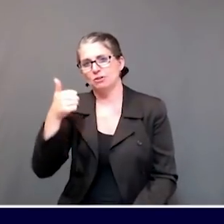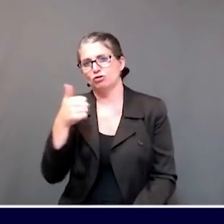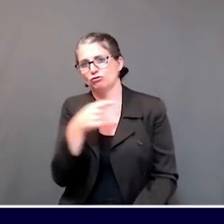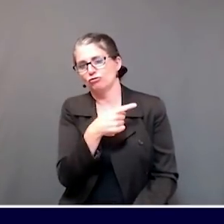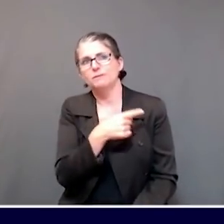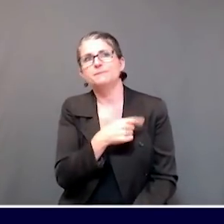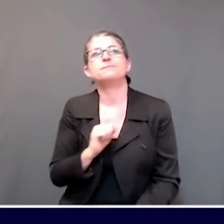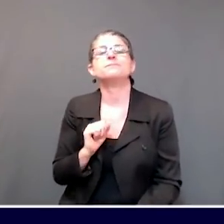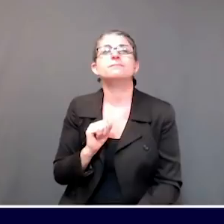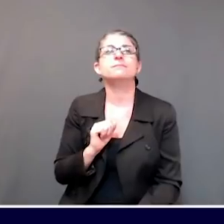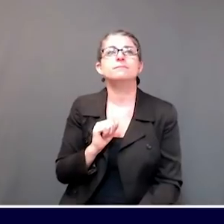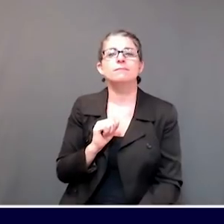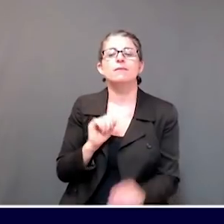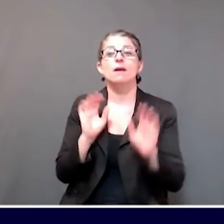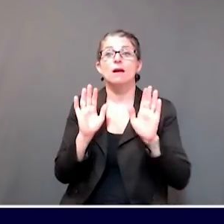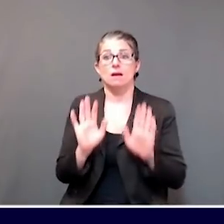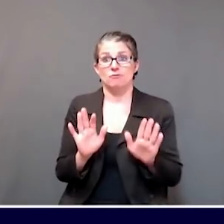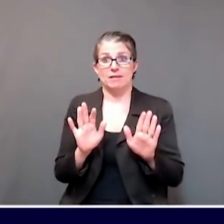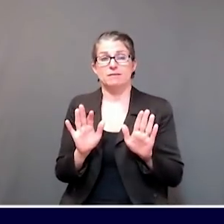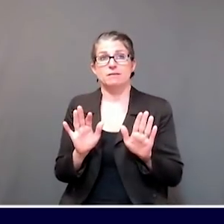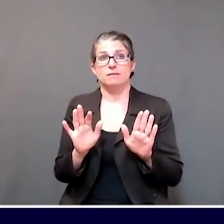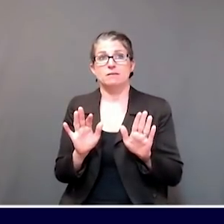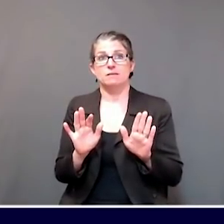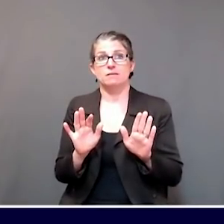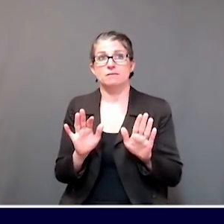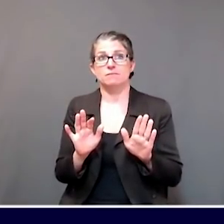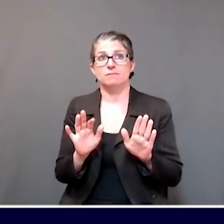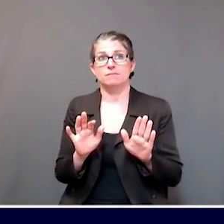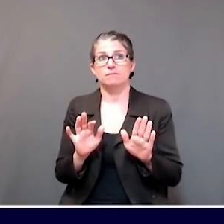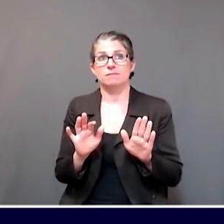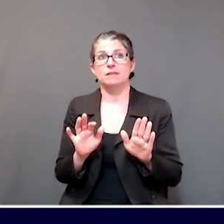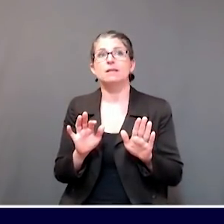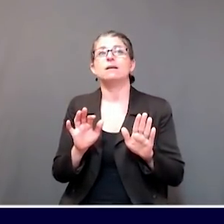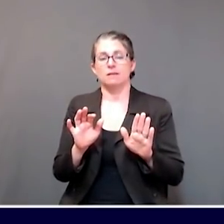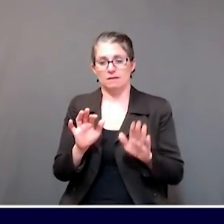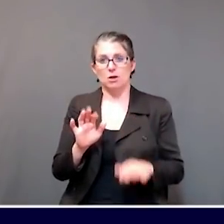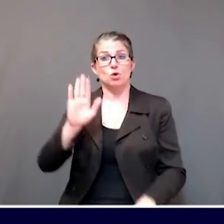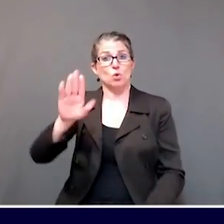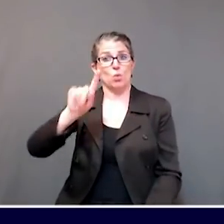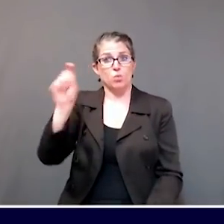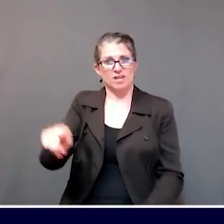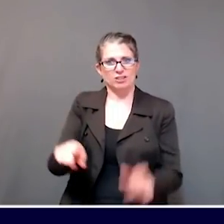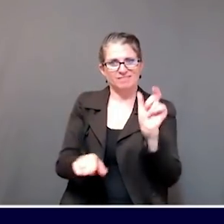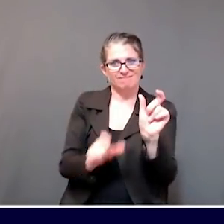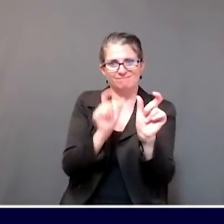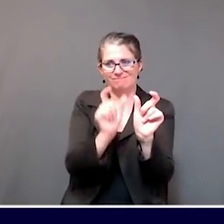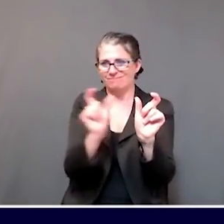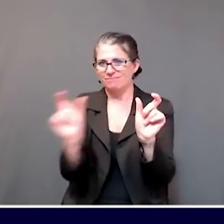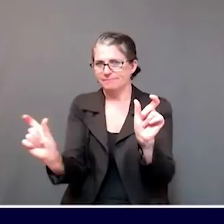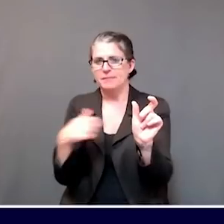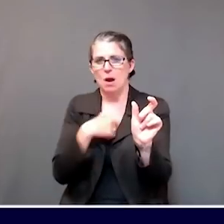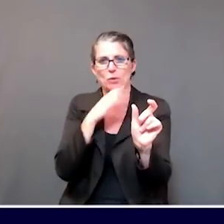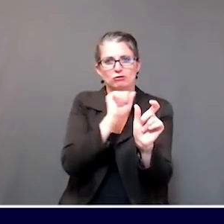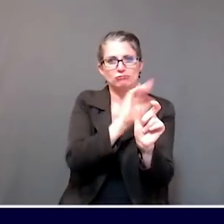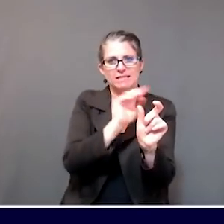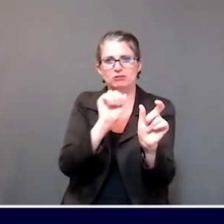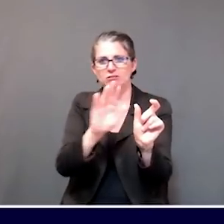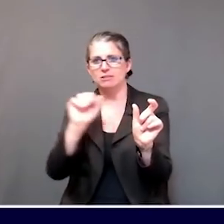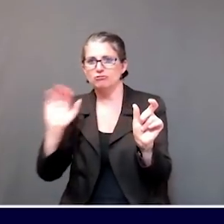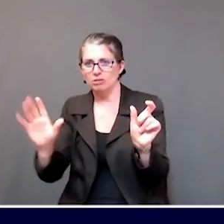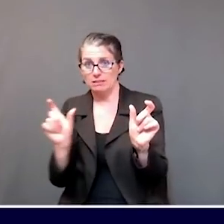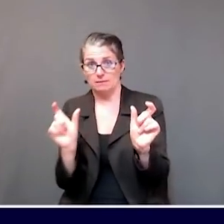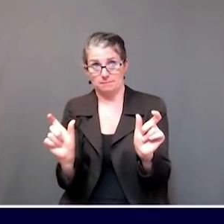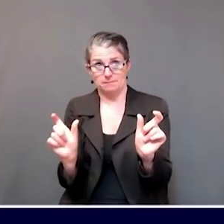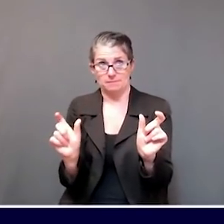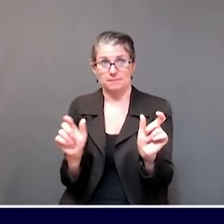delays. So I want to spotlight a couple of things in your question. You were correct to note that many of those delays are predominantly happening